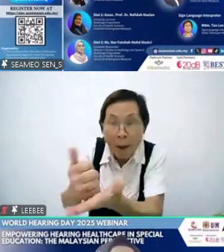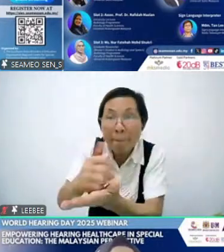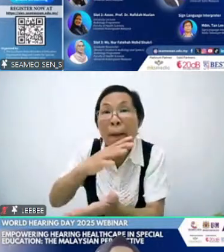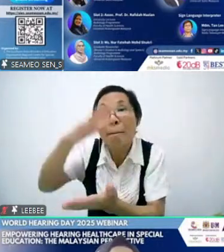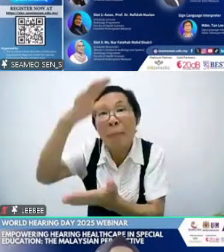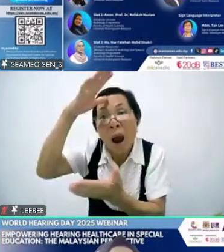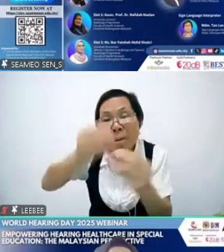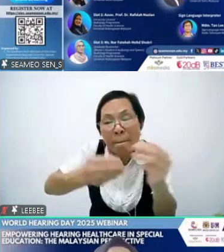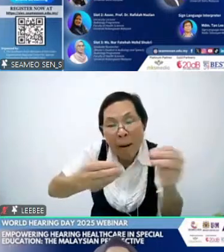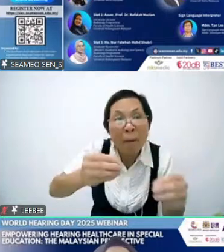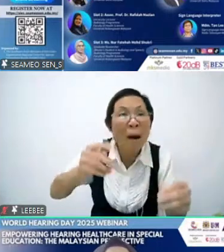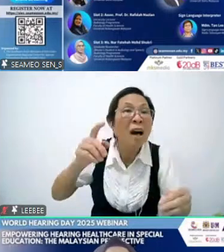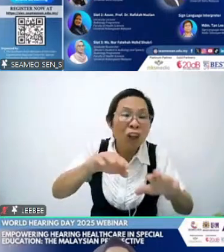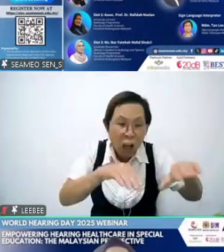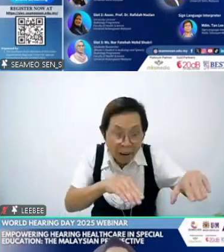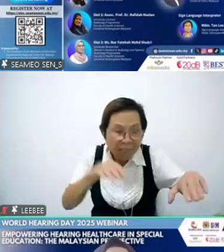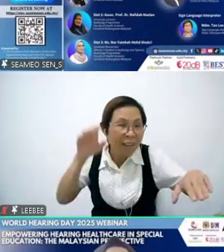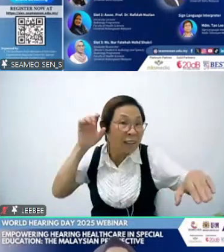child's hearing aid.